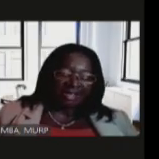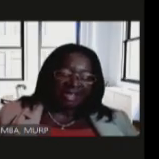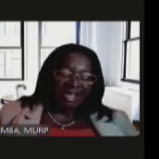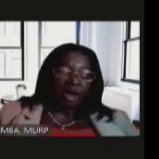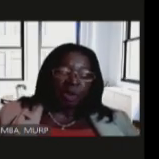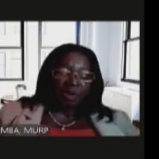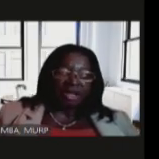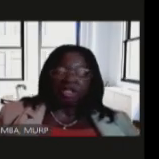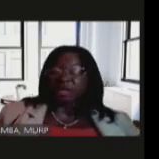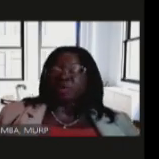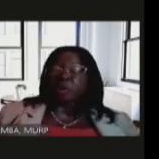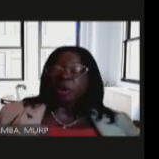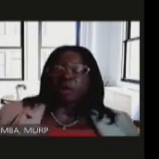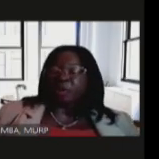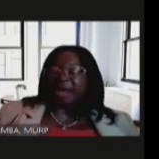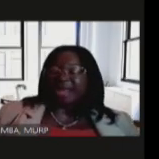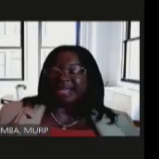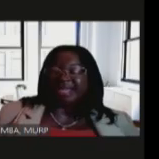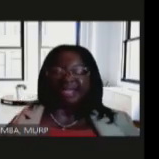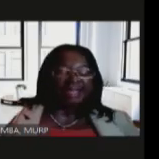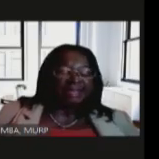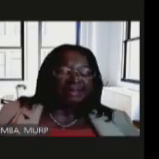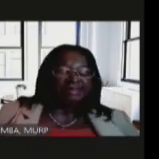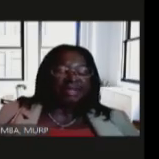Association, Incorporated.